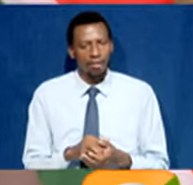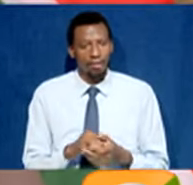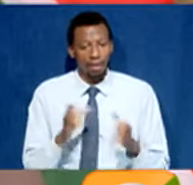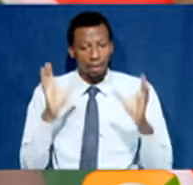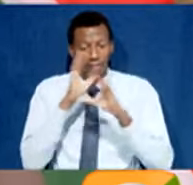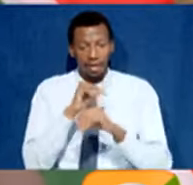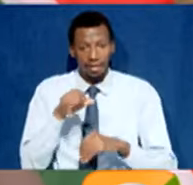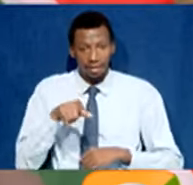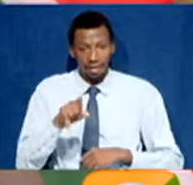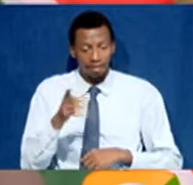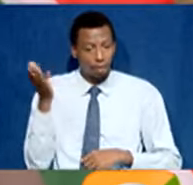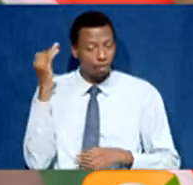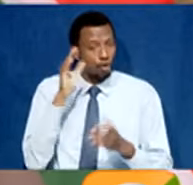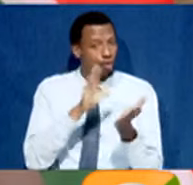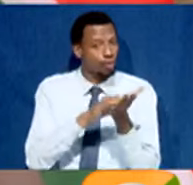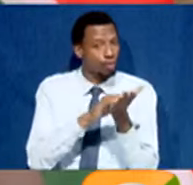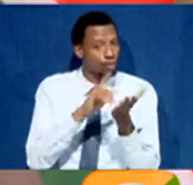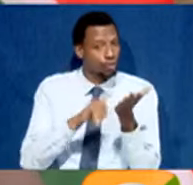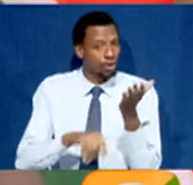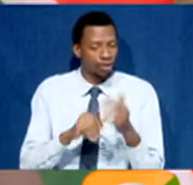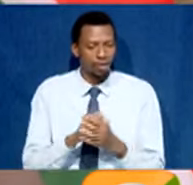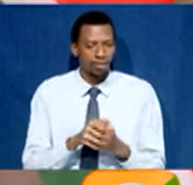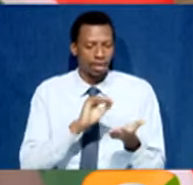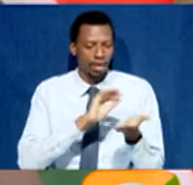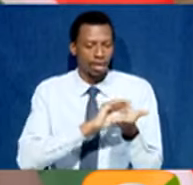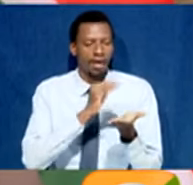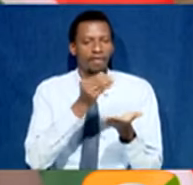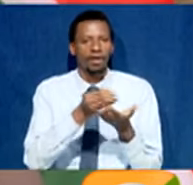a fund. Yeah?